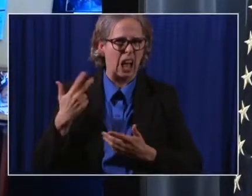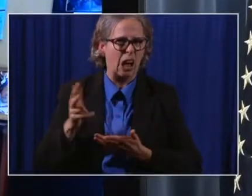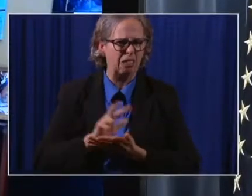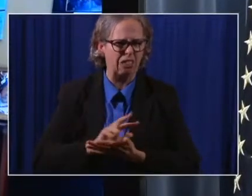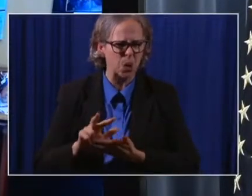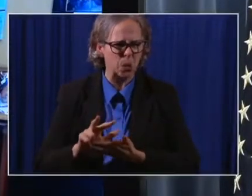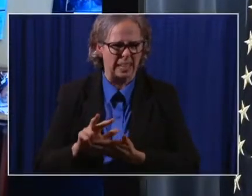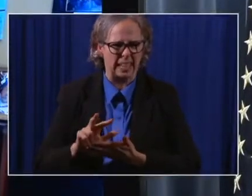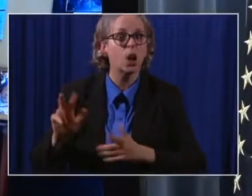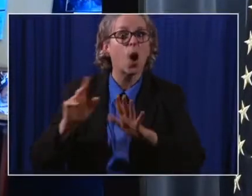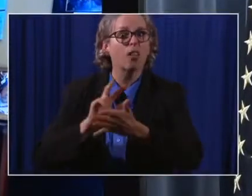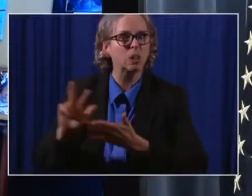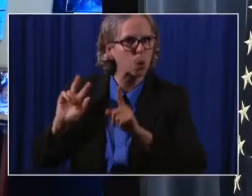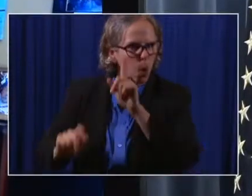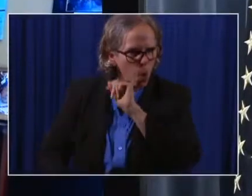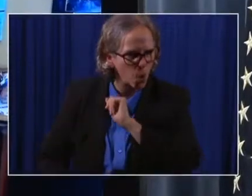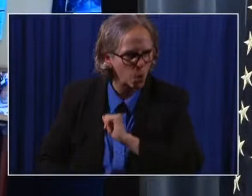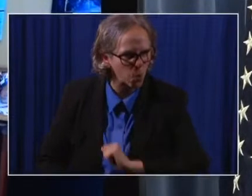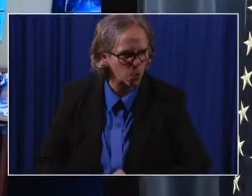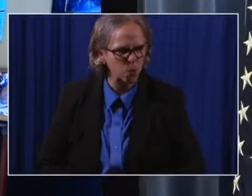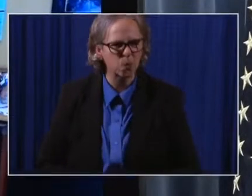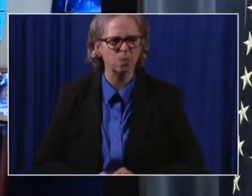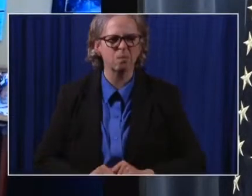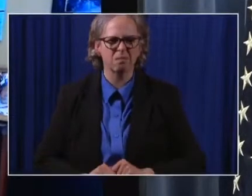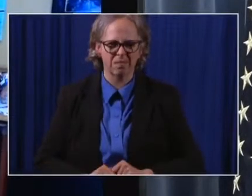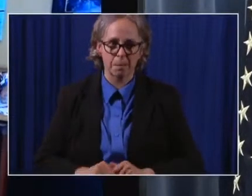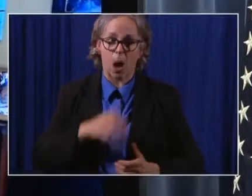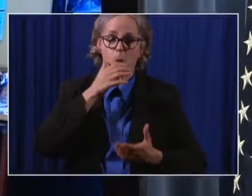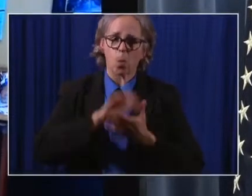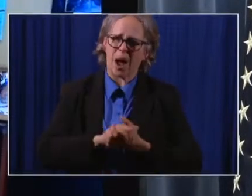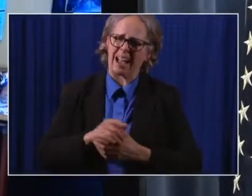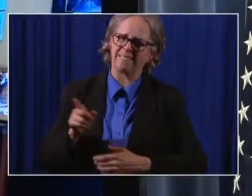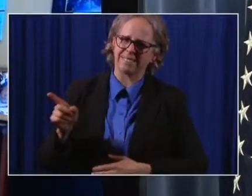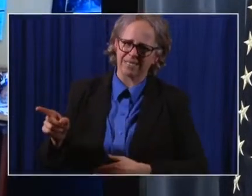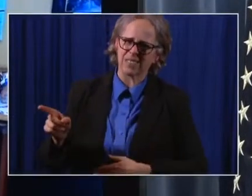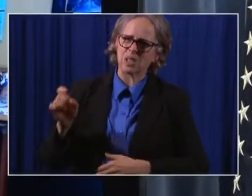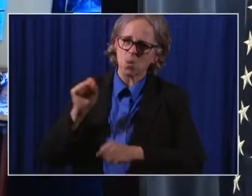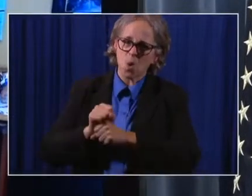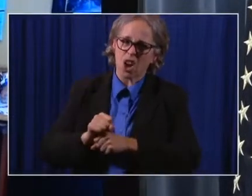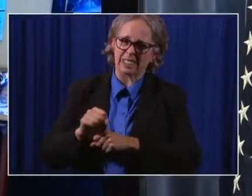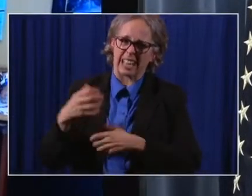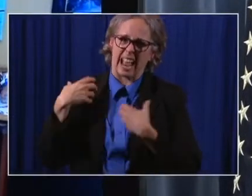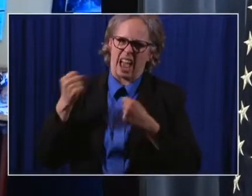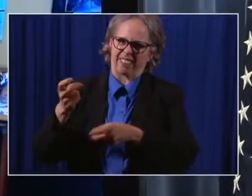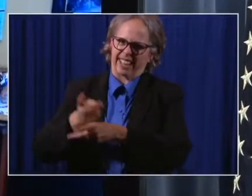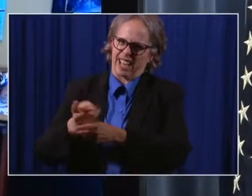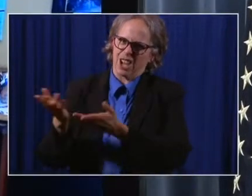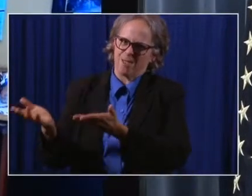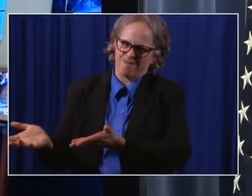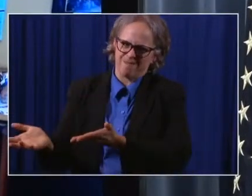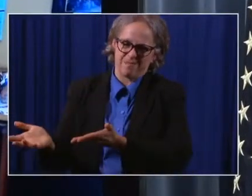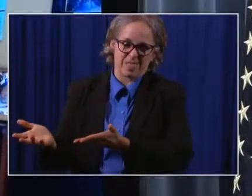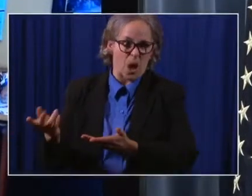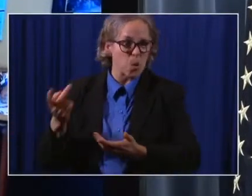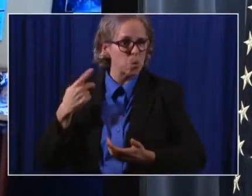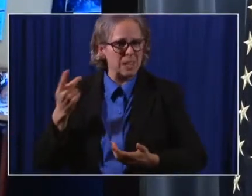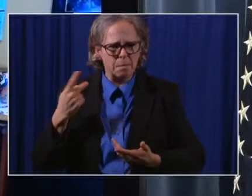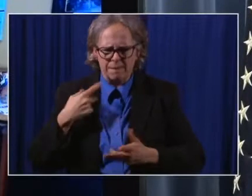both have, my wife is a healthcare professional, and we've taken this seriously from the